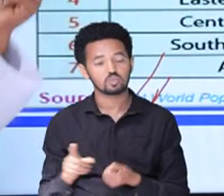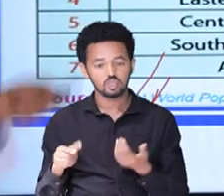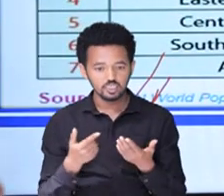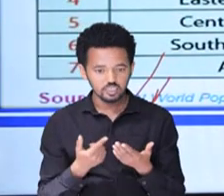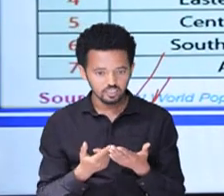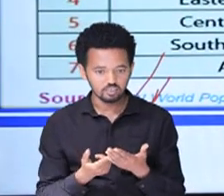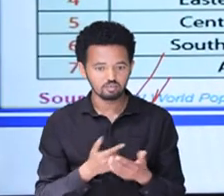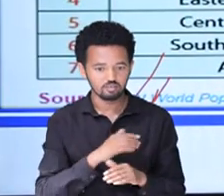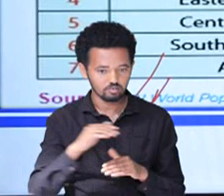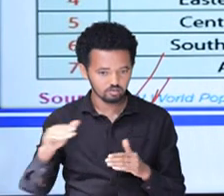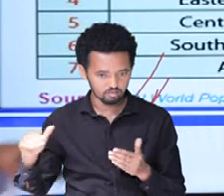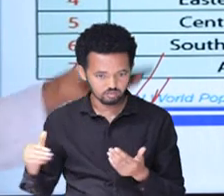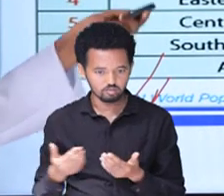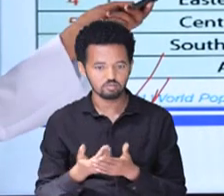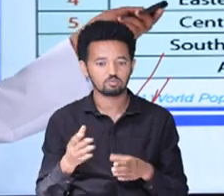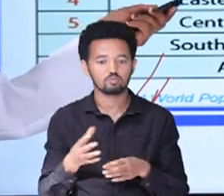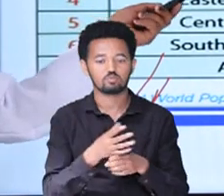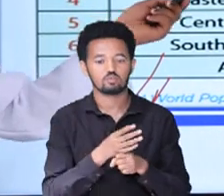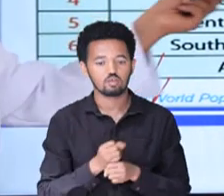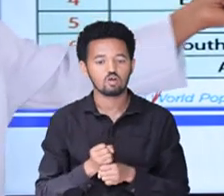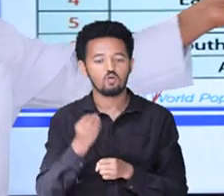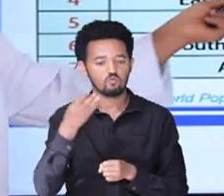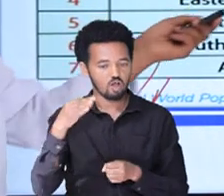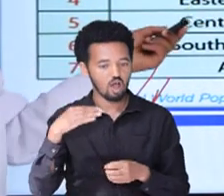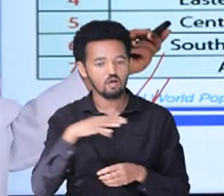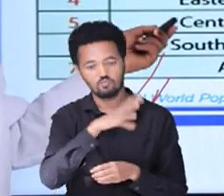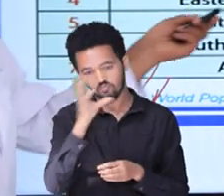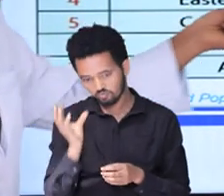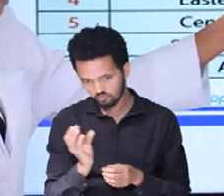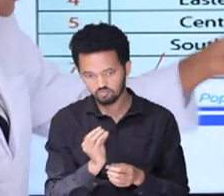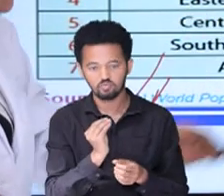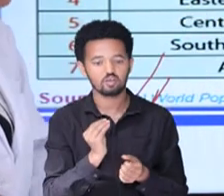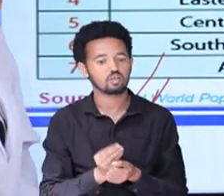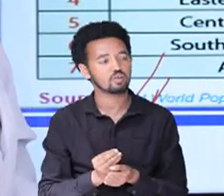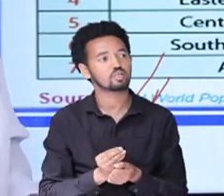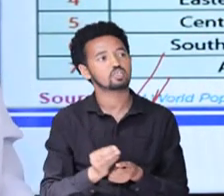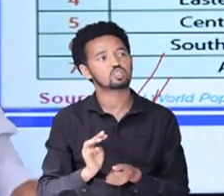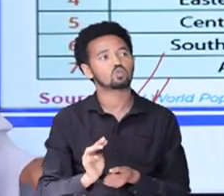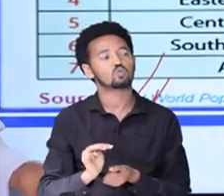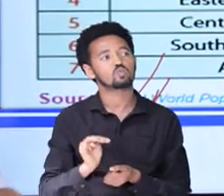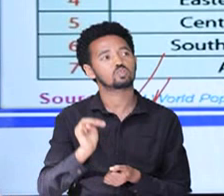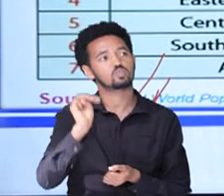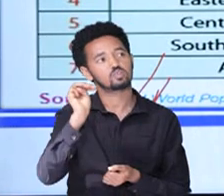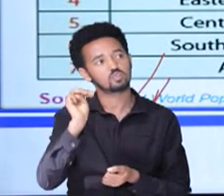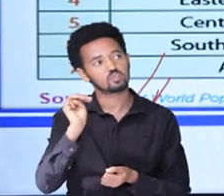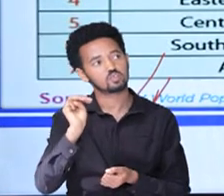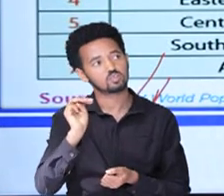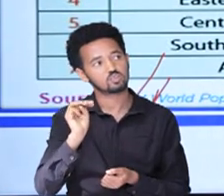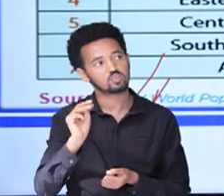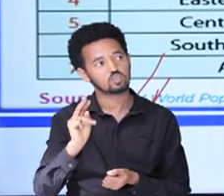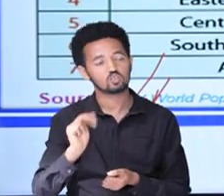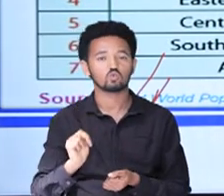Densely populated region of Africa or the Western Africa and the Eastern Africa are most densely